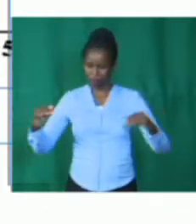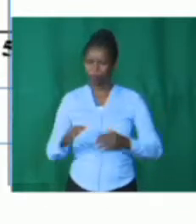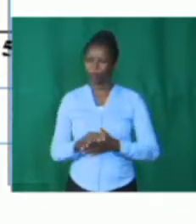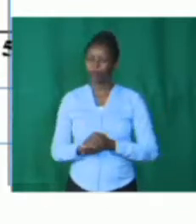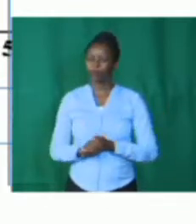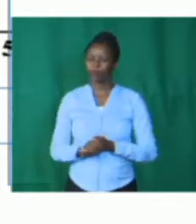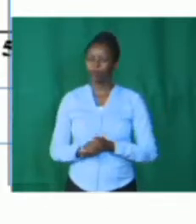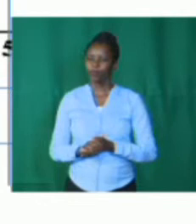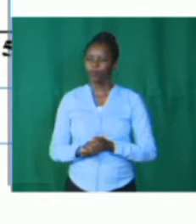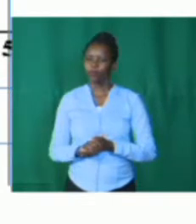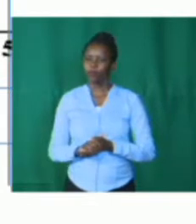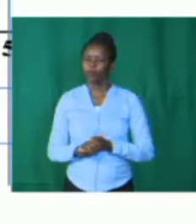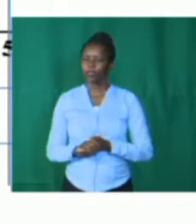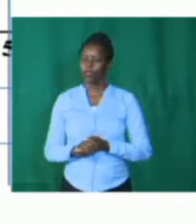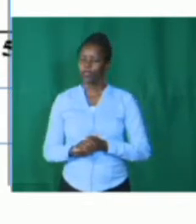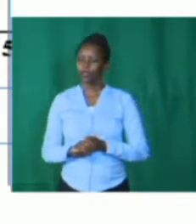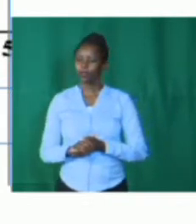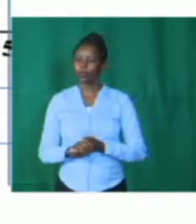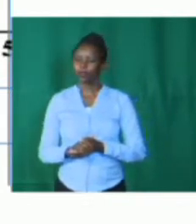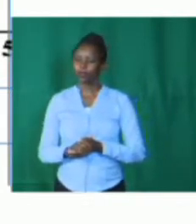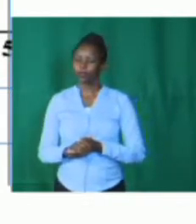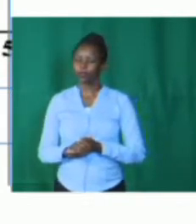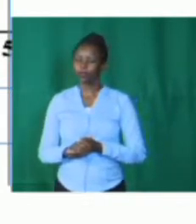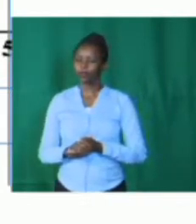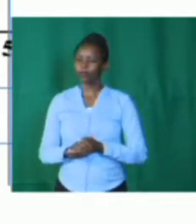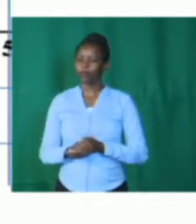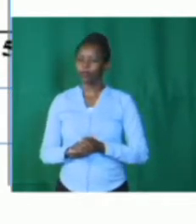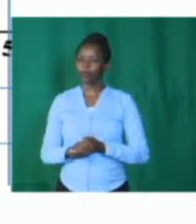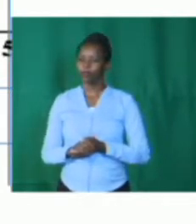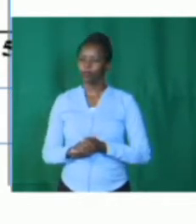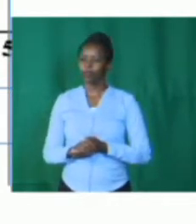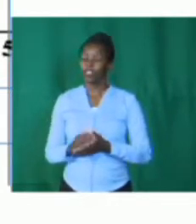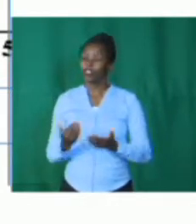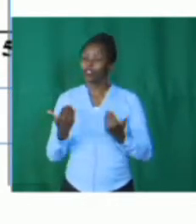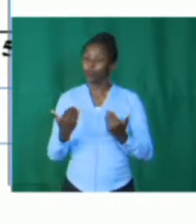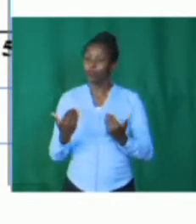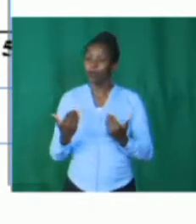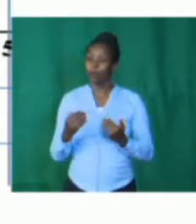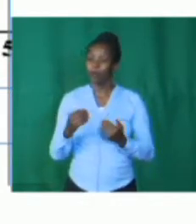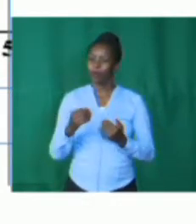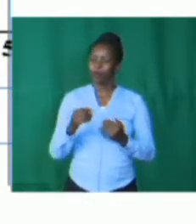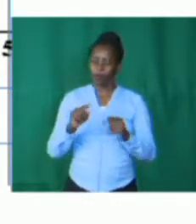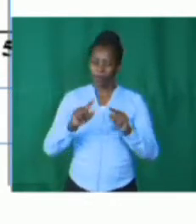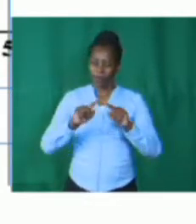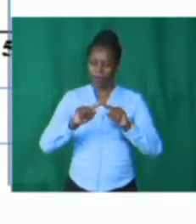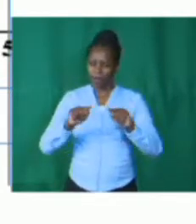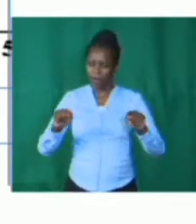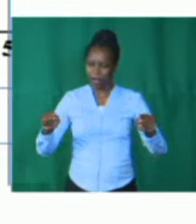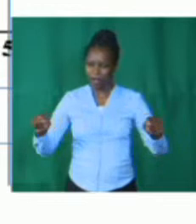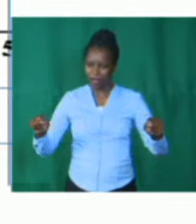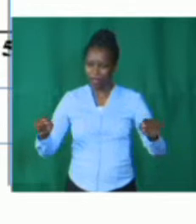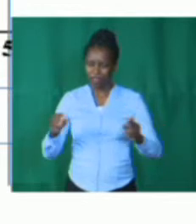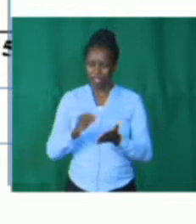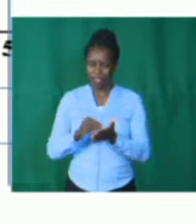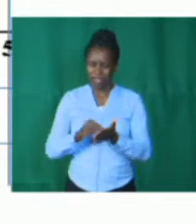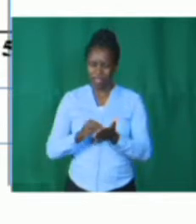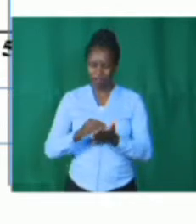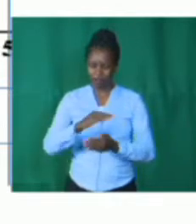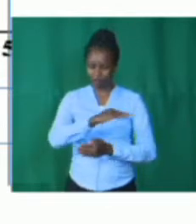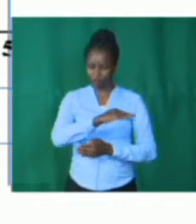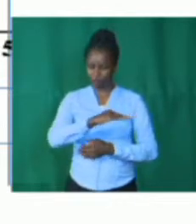Okay, so notice this line. We can say this line, it has a horizontal distance, and it also